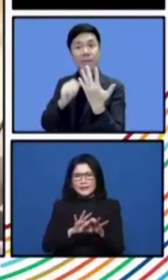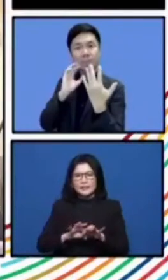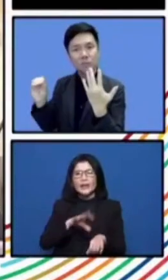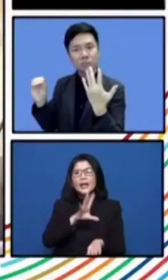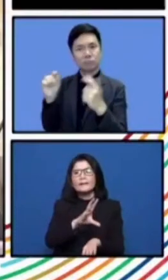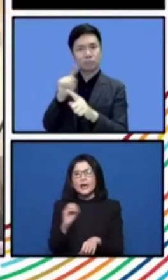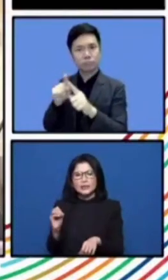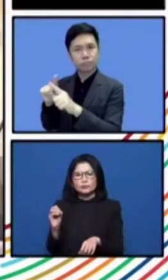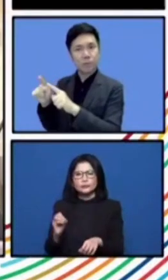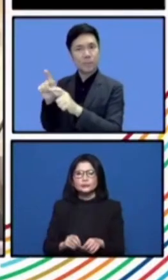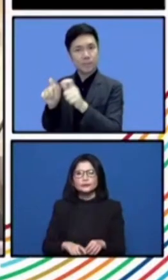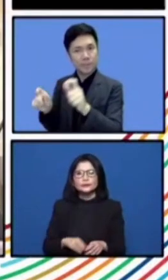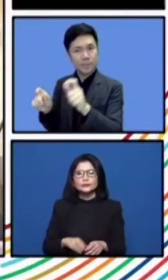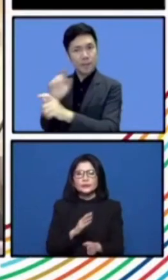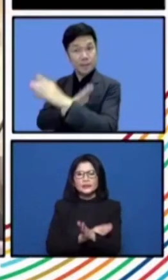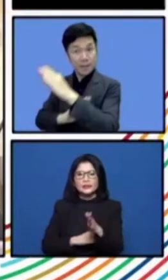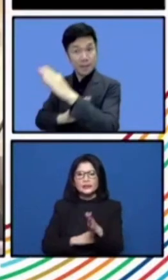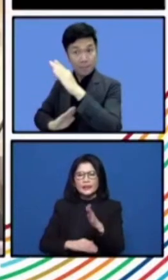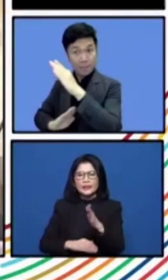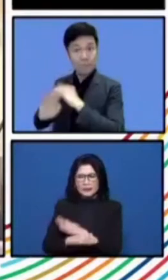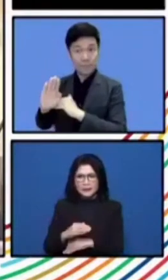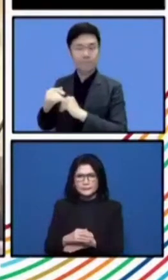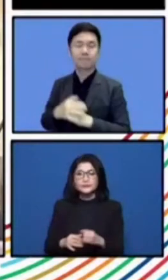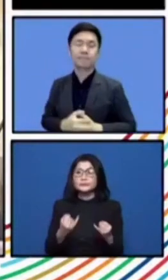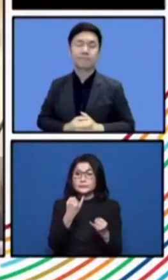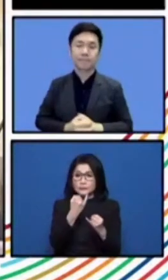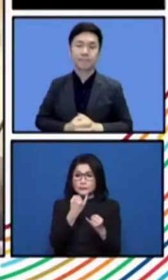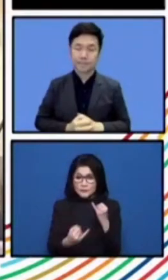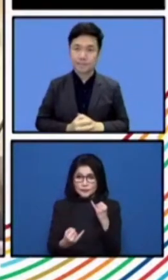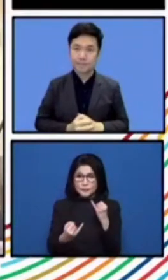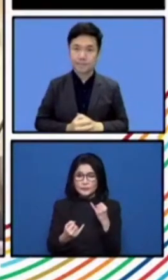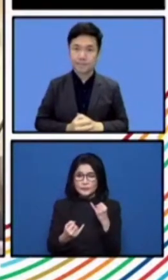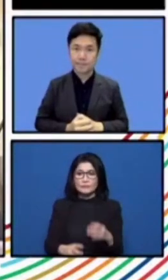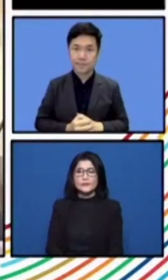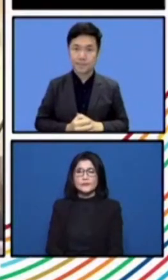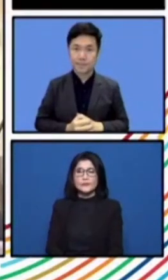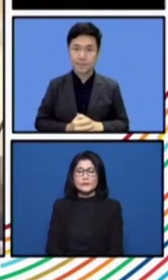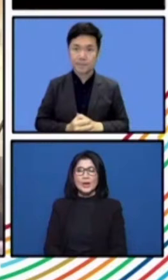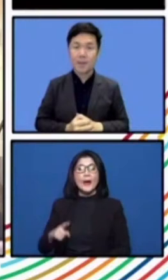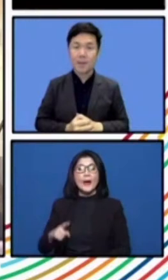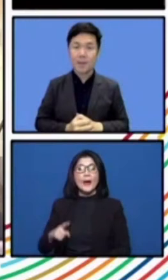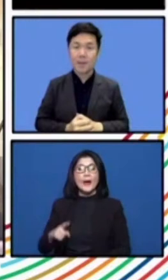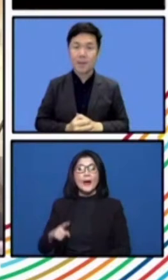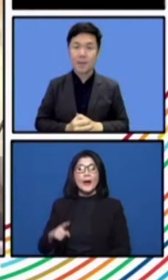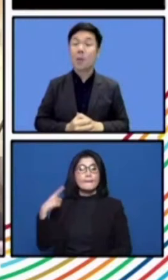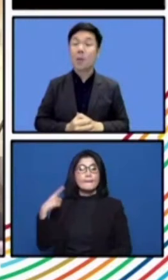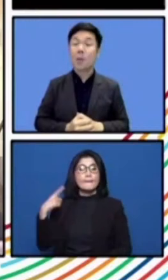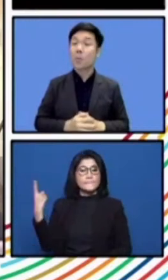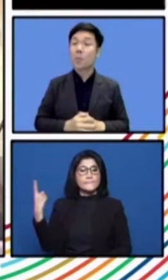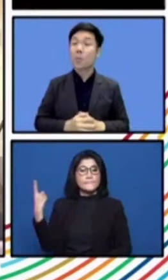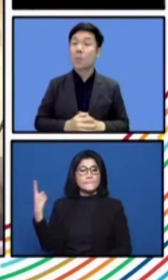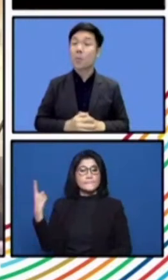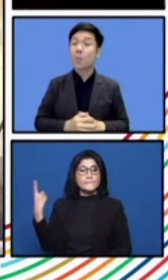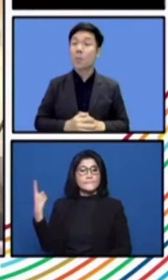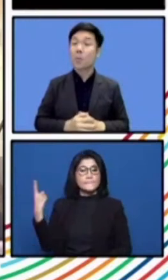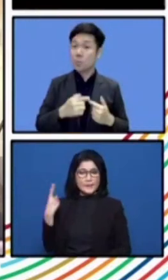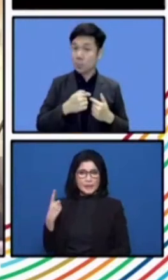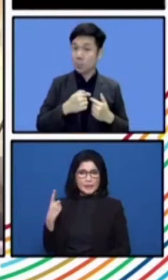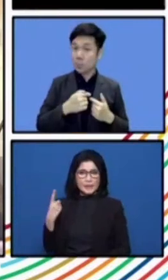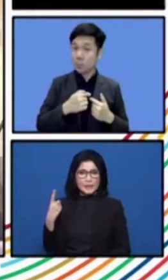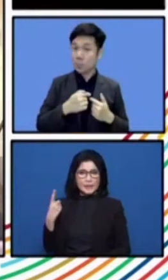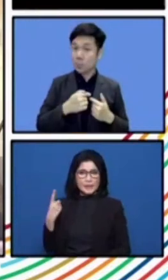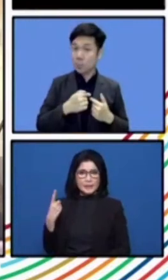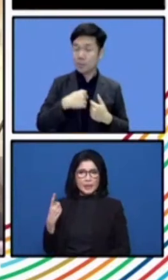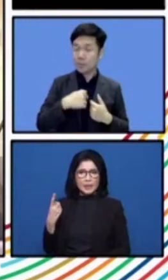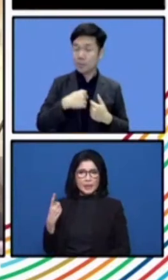finally there is also government provided opportunity for the higher education in the department